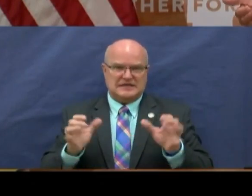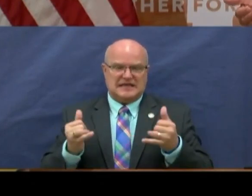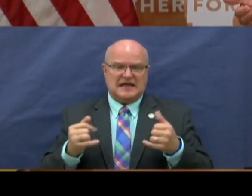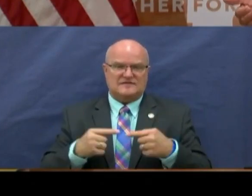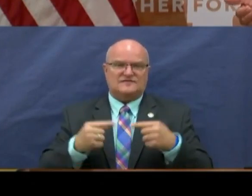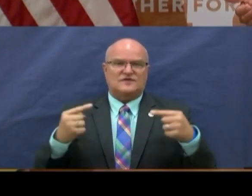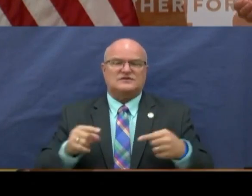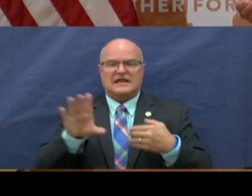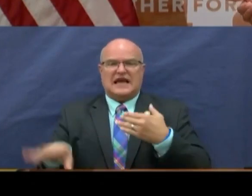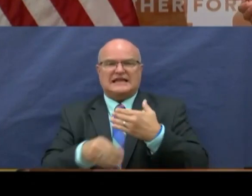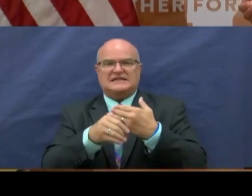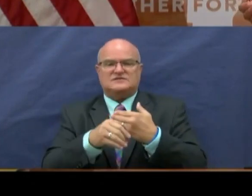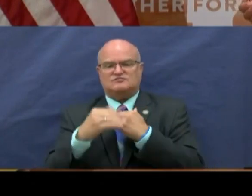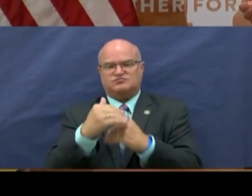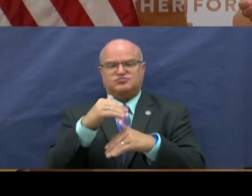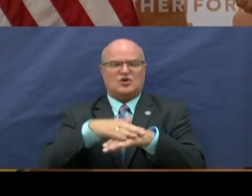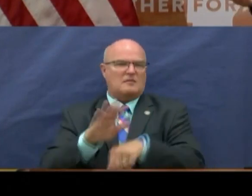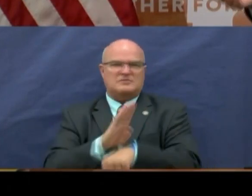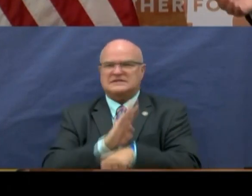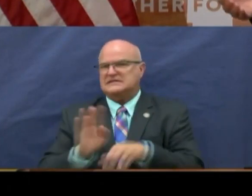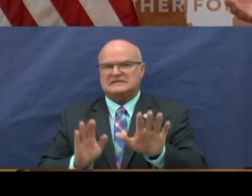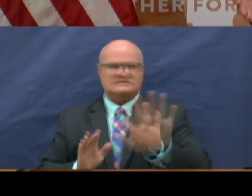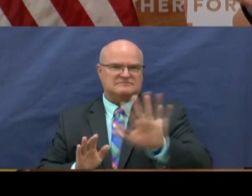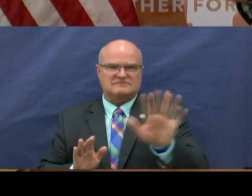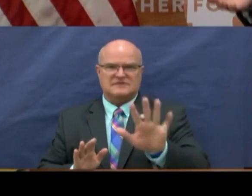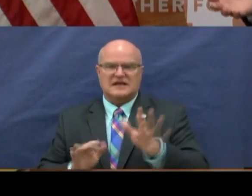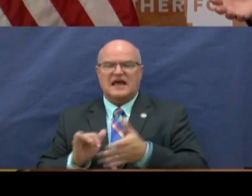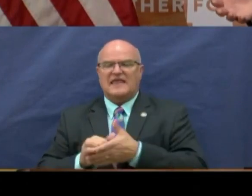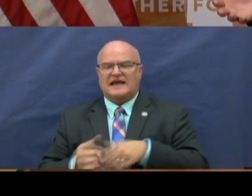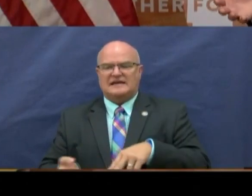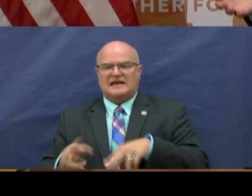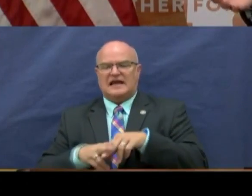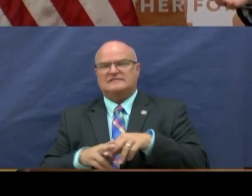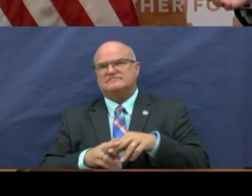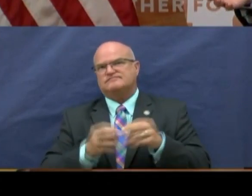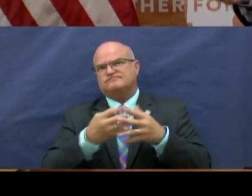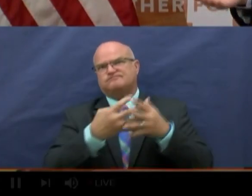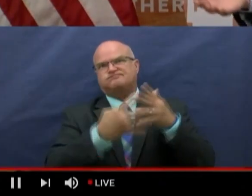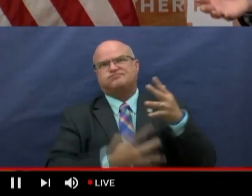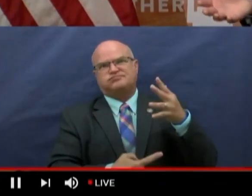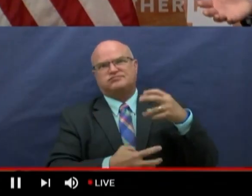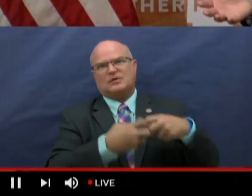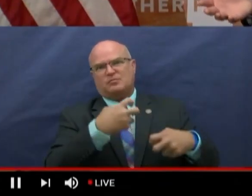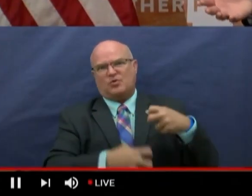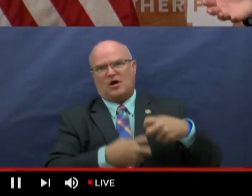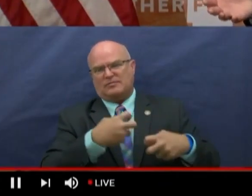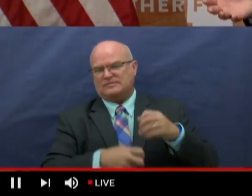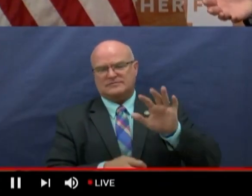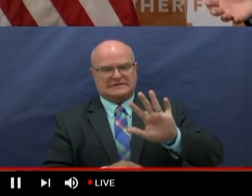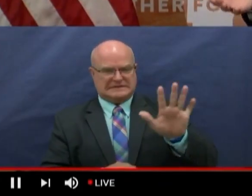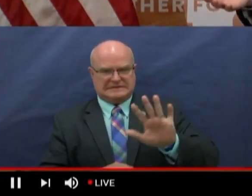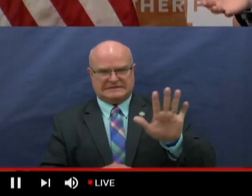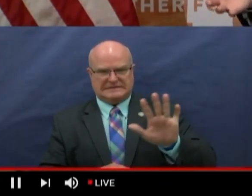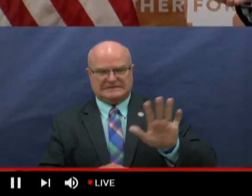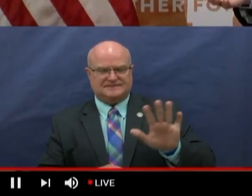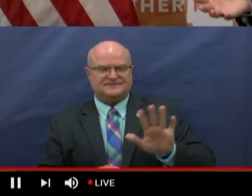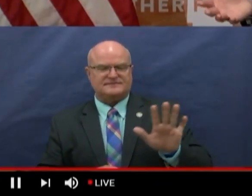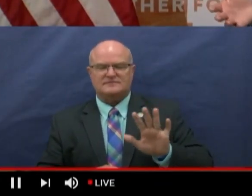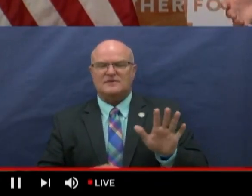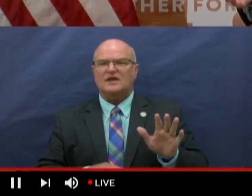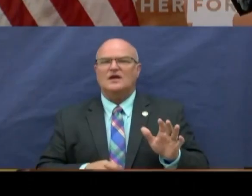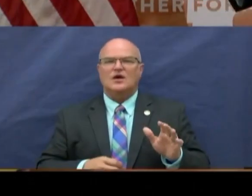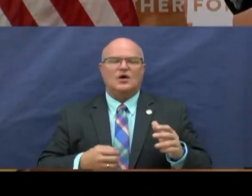putting additional restrictions on businesses, which adds to a whole host of additional challenges that we face,